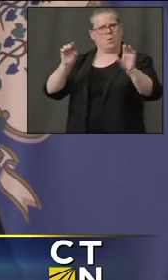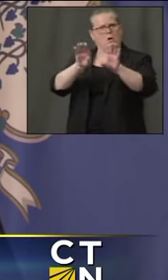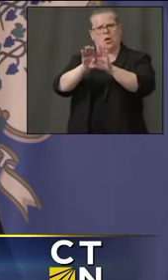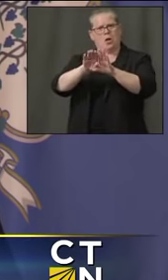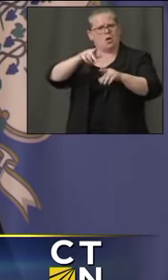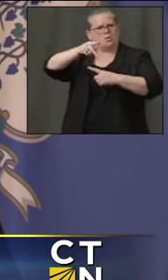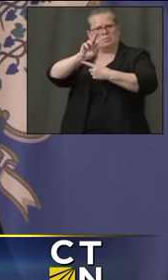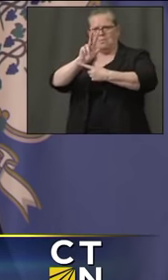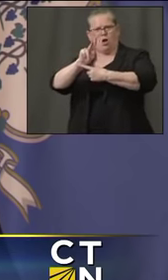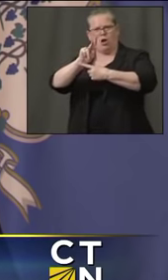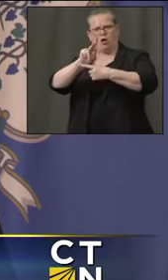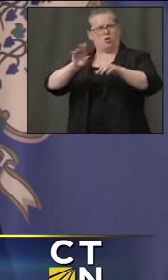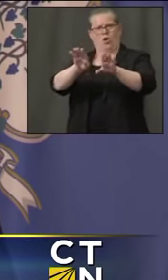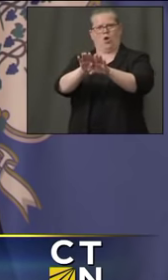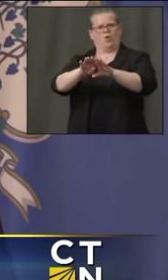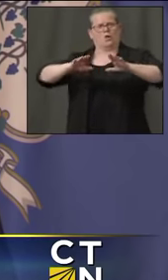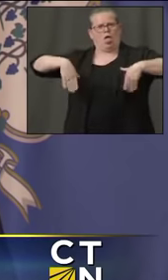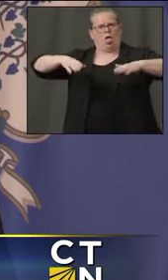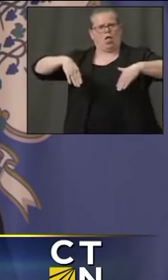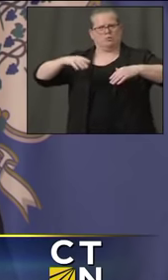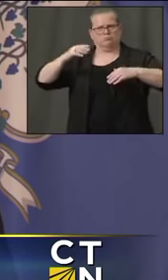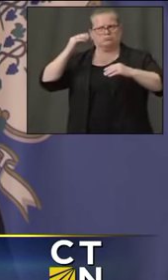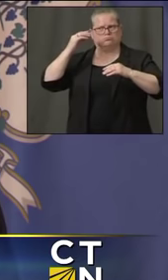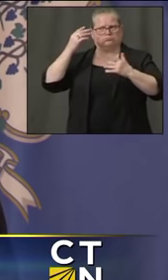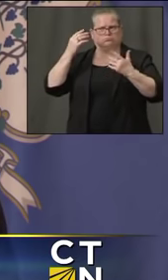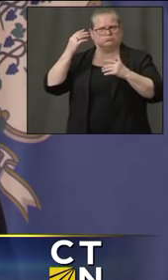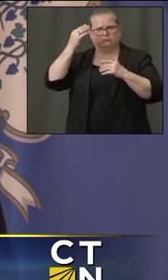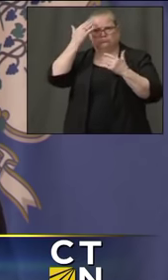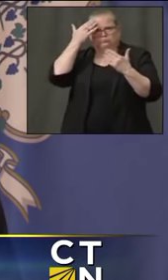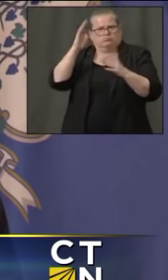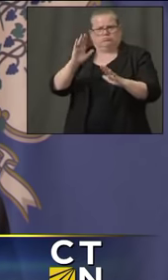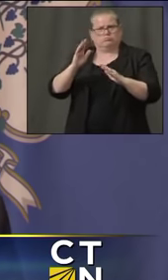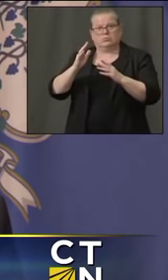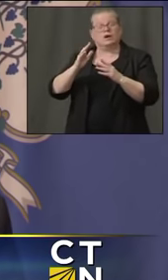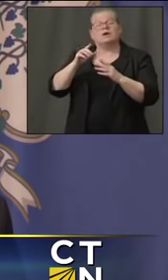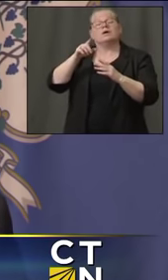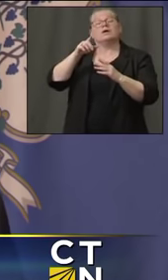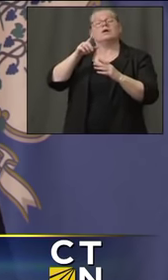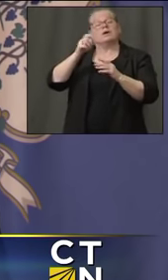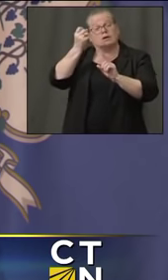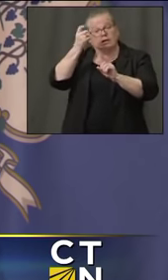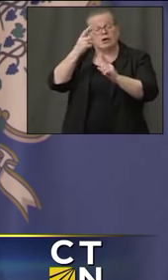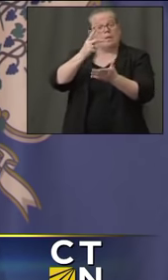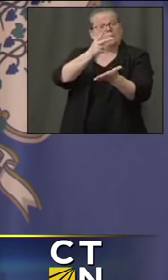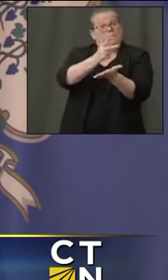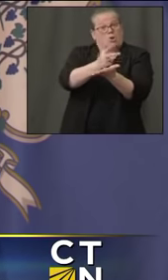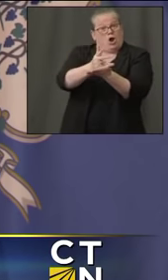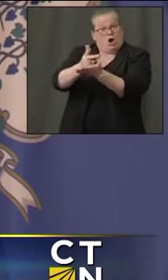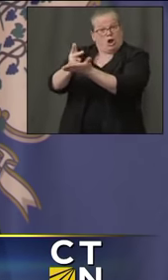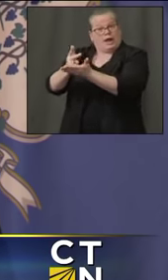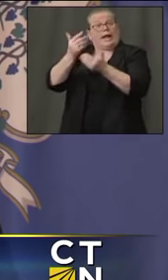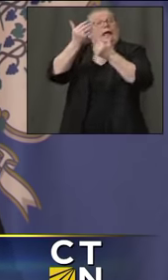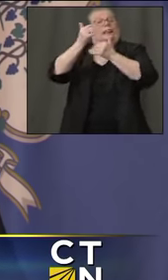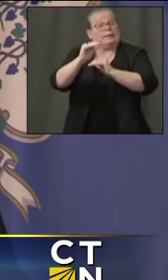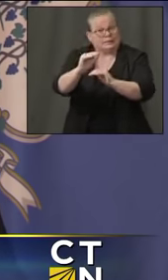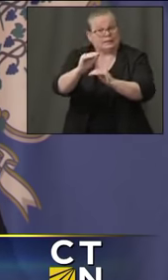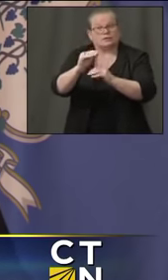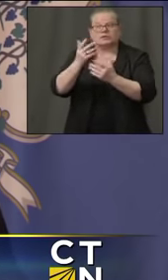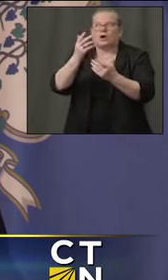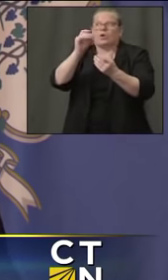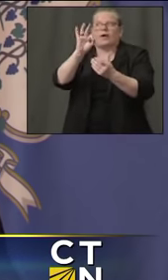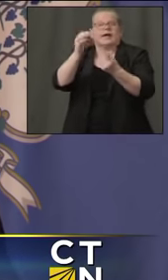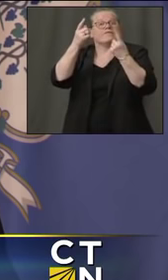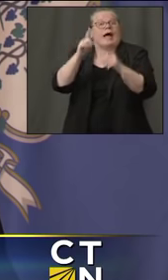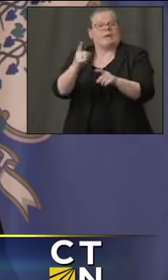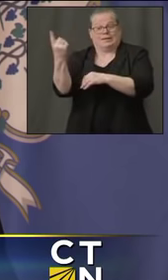the amount of parking at these places. So sometime in the middle of the day or early afternoon, if they're loved to death, we